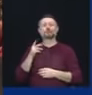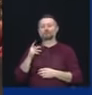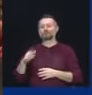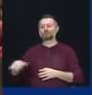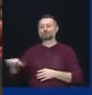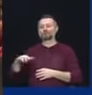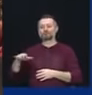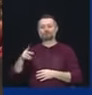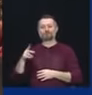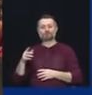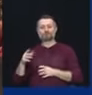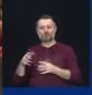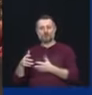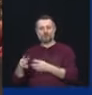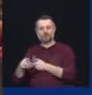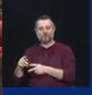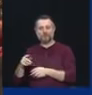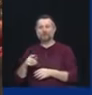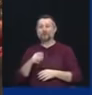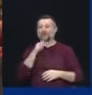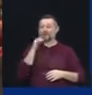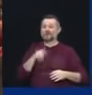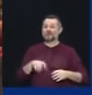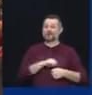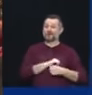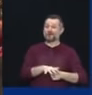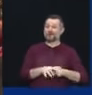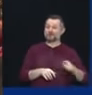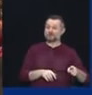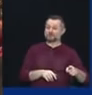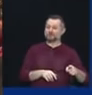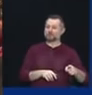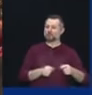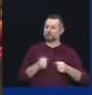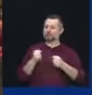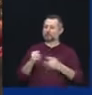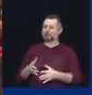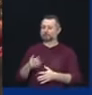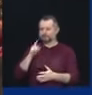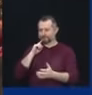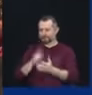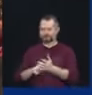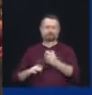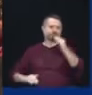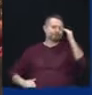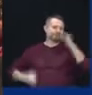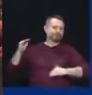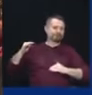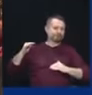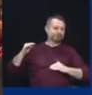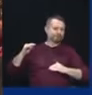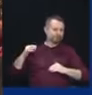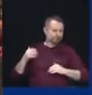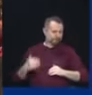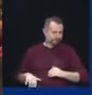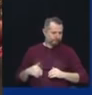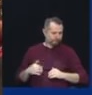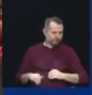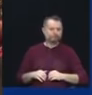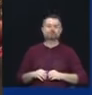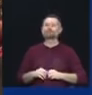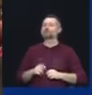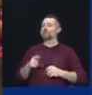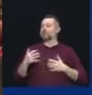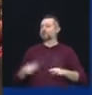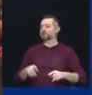virus exposed inequities within New York State and the farming working communities long before COVID. As we